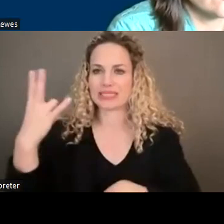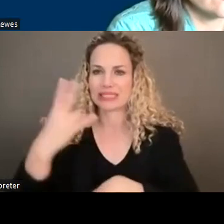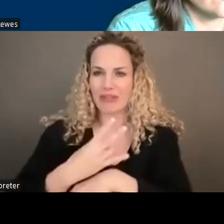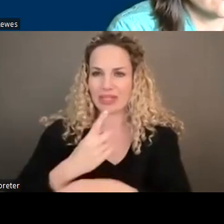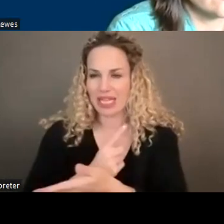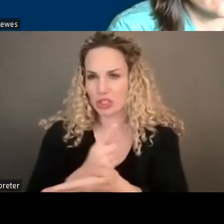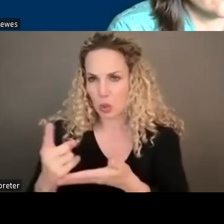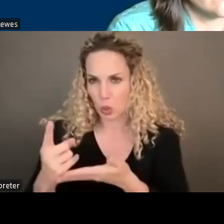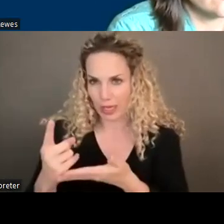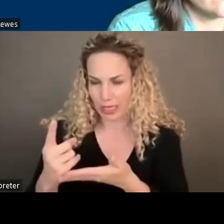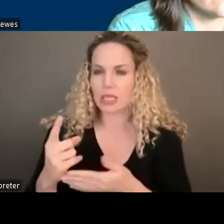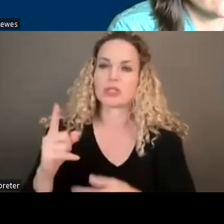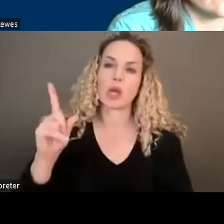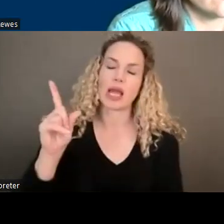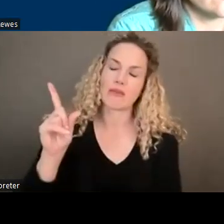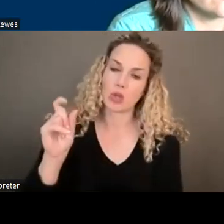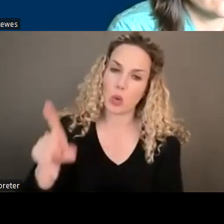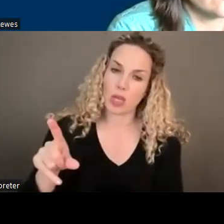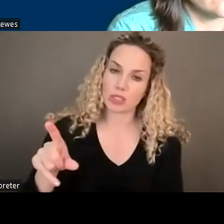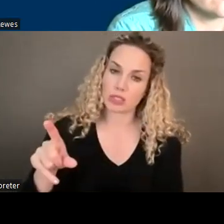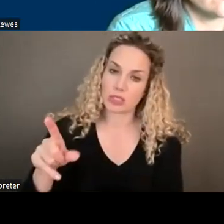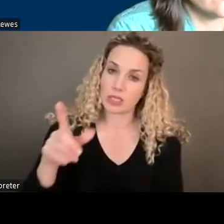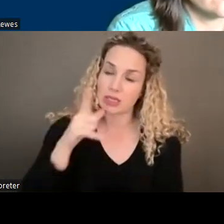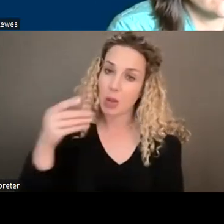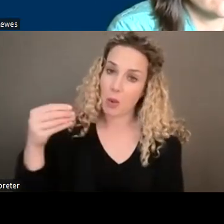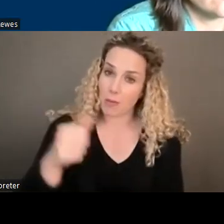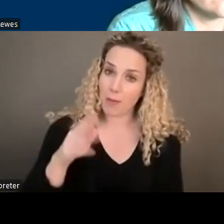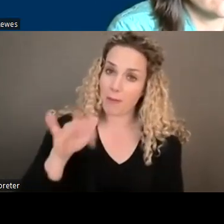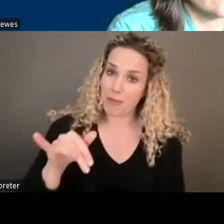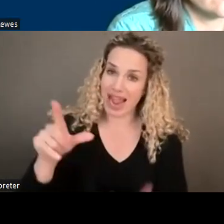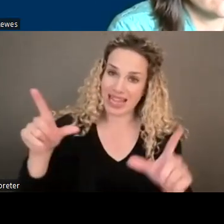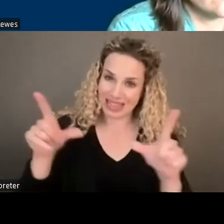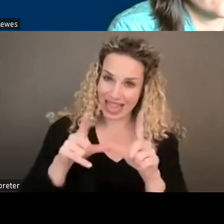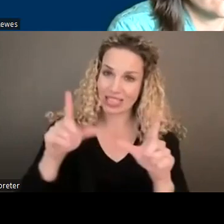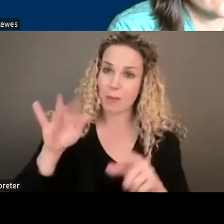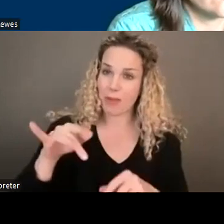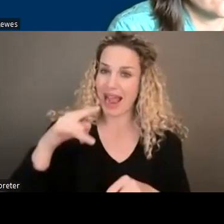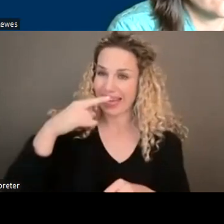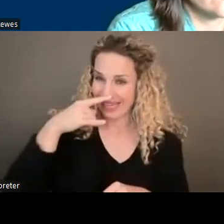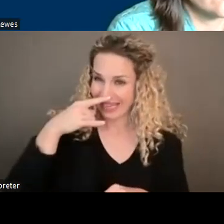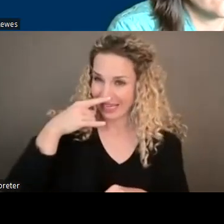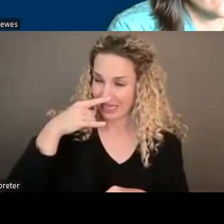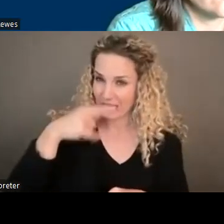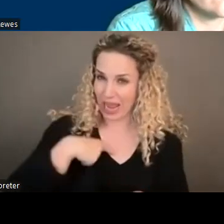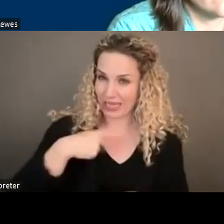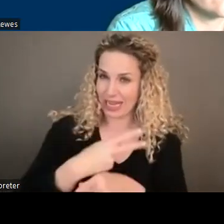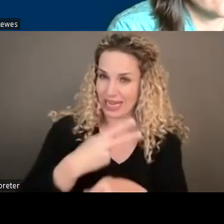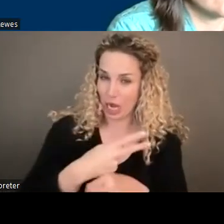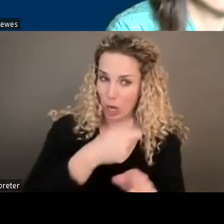I have a question. They will pay me by license or by kids I take care?